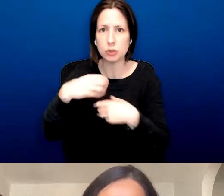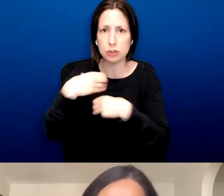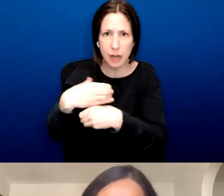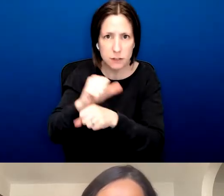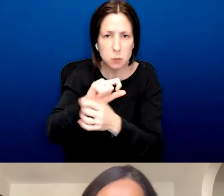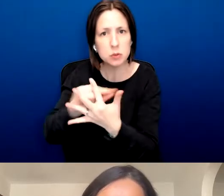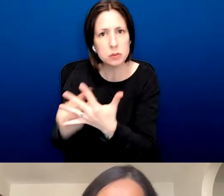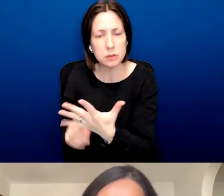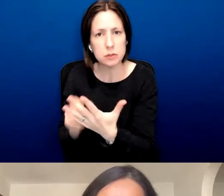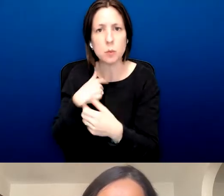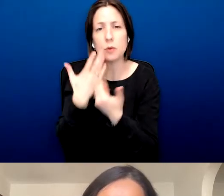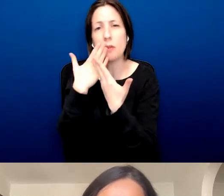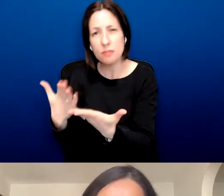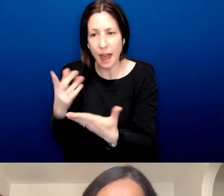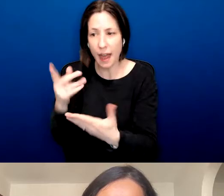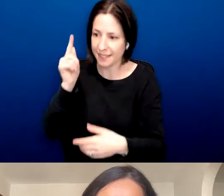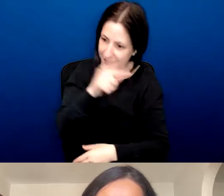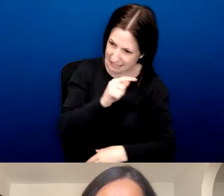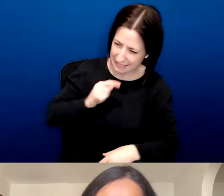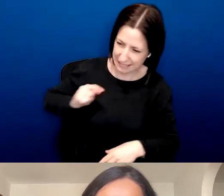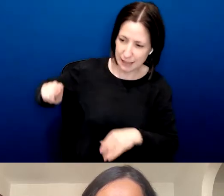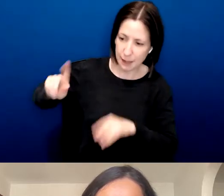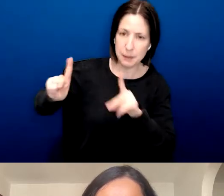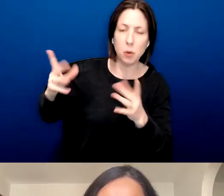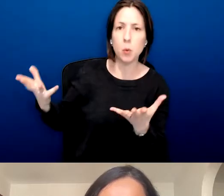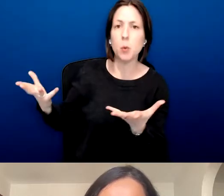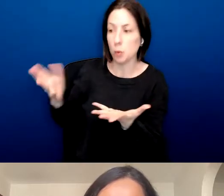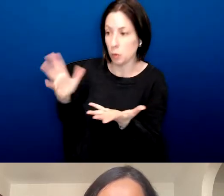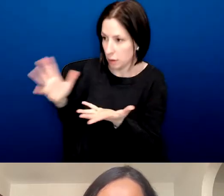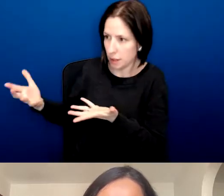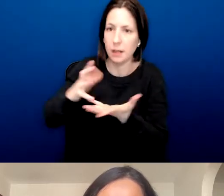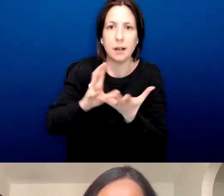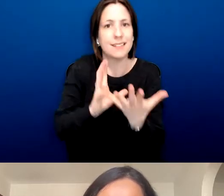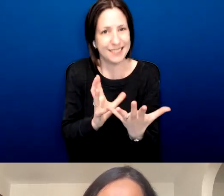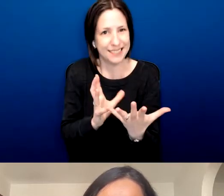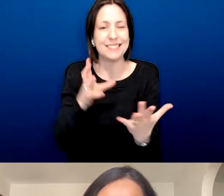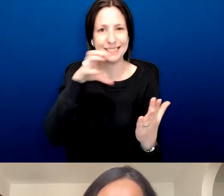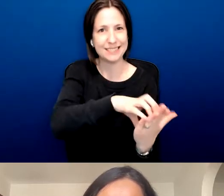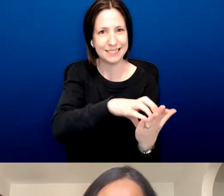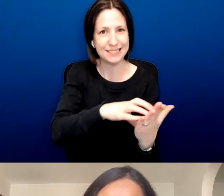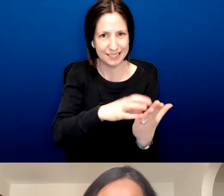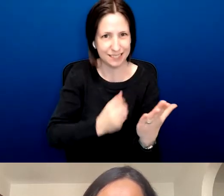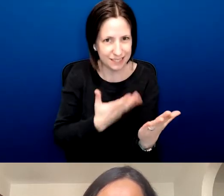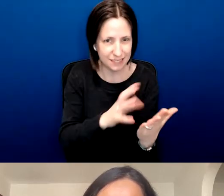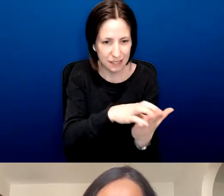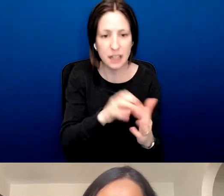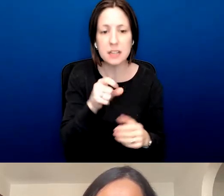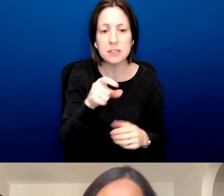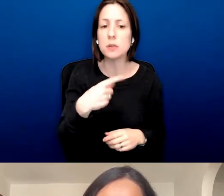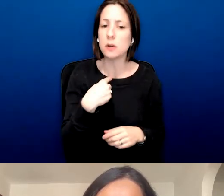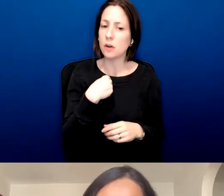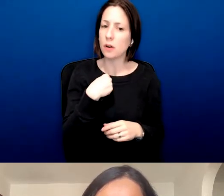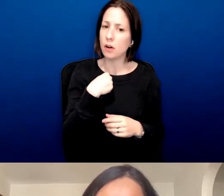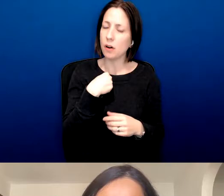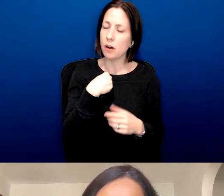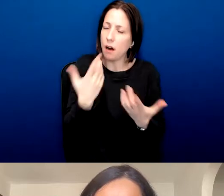for making this possible. And I consider myself to be somebody who's just bringing these